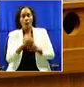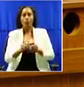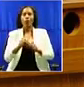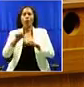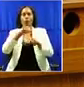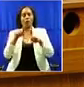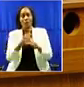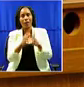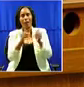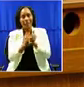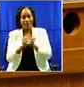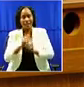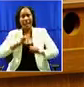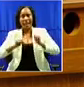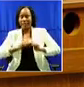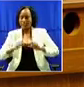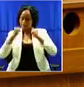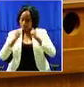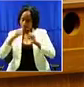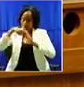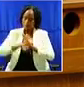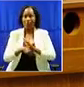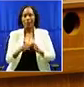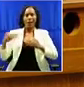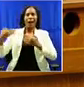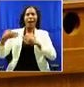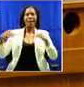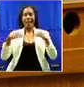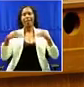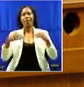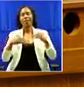decisively against corruption and fraud in their own ranks.